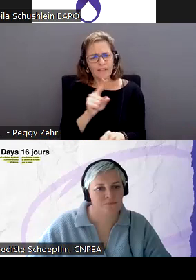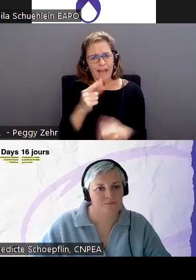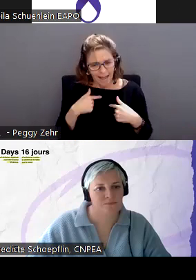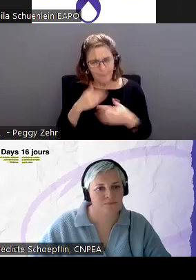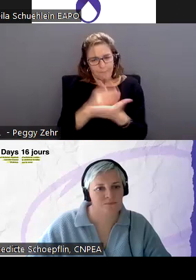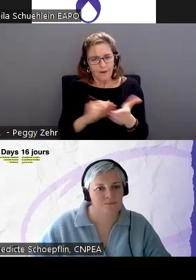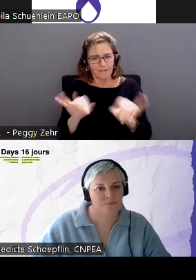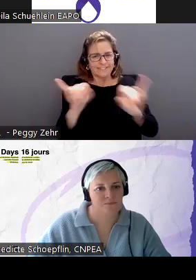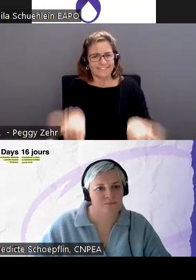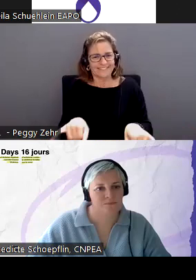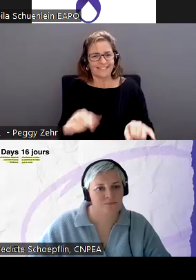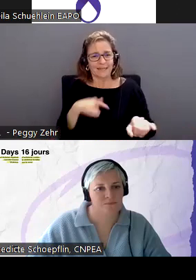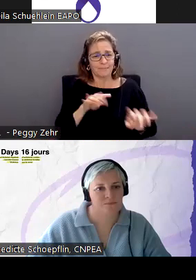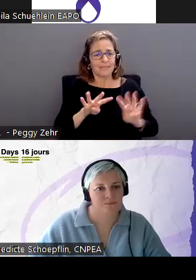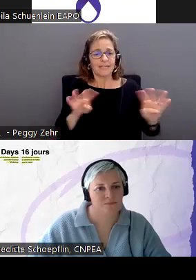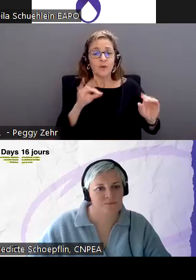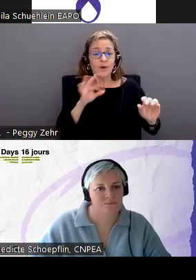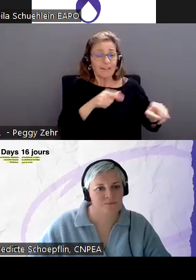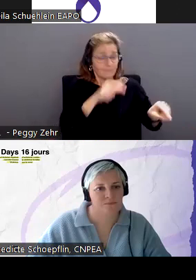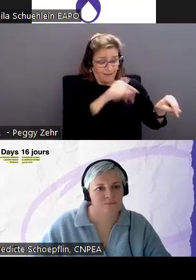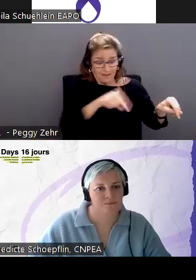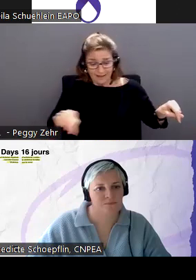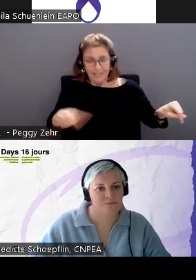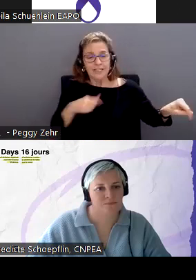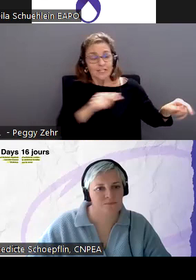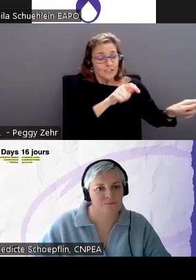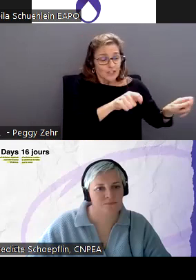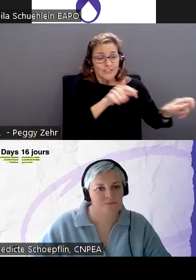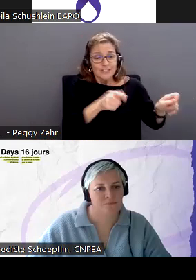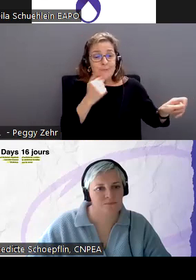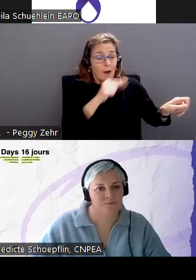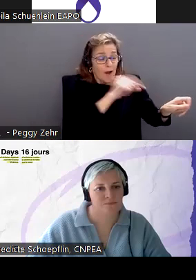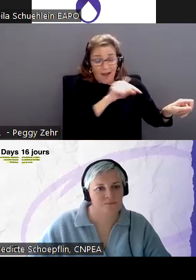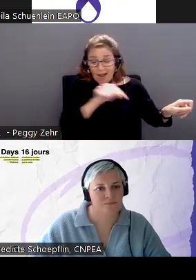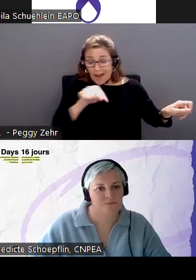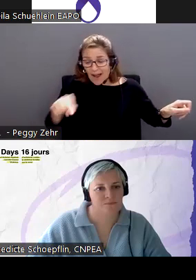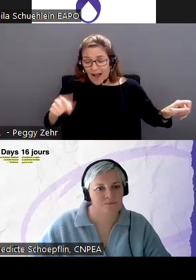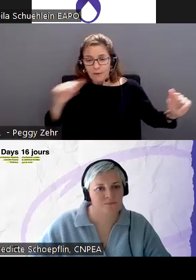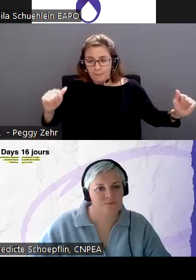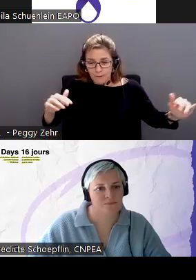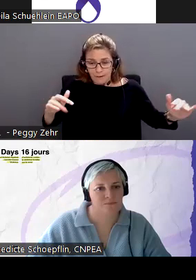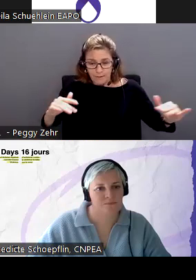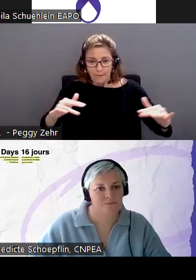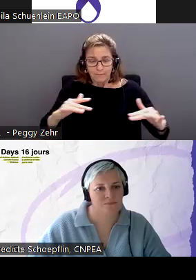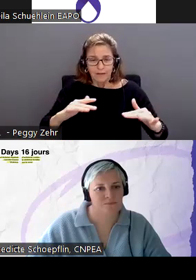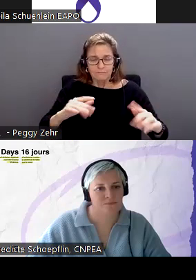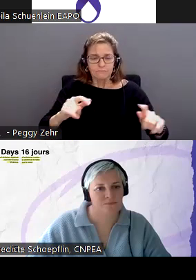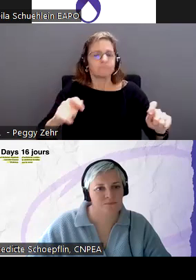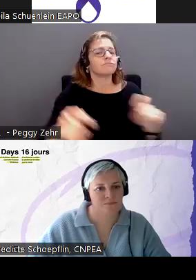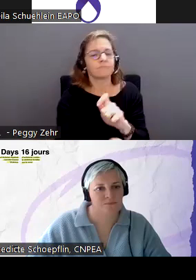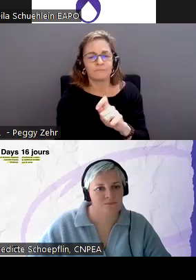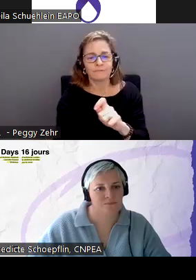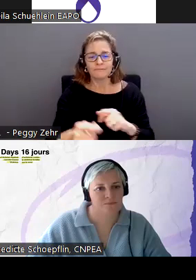of something so much bigger than yourself. And you want to be doing everything you can to